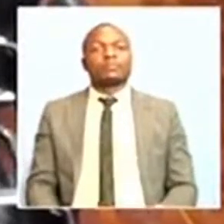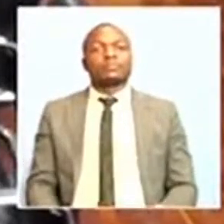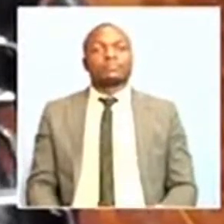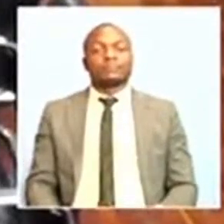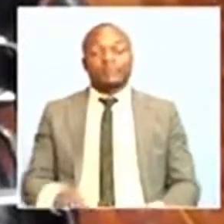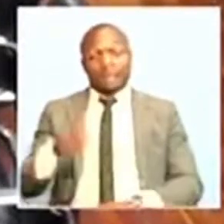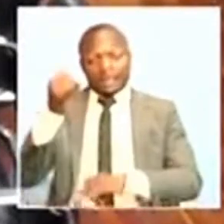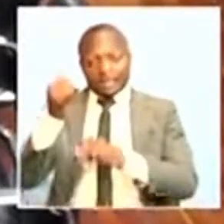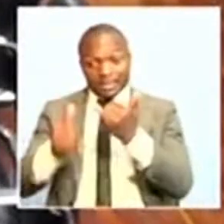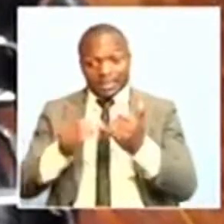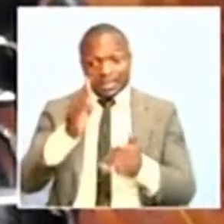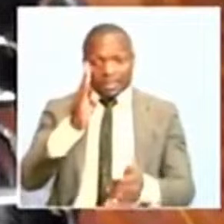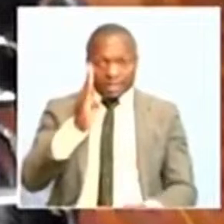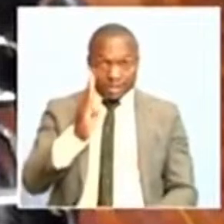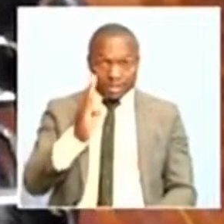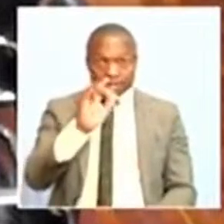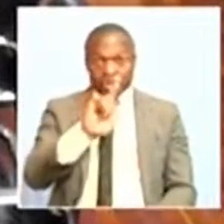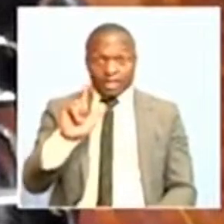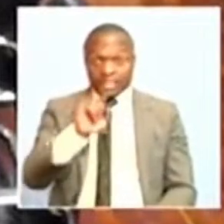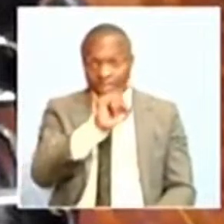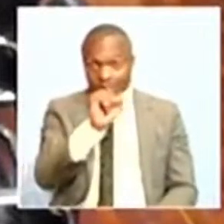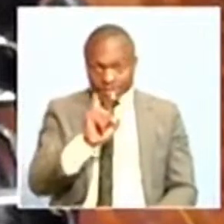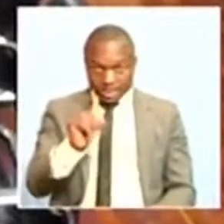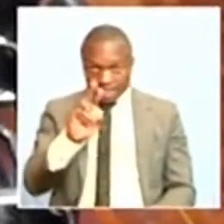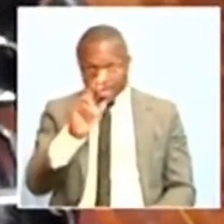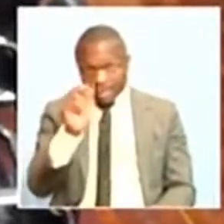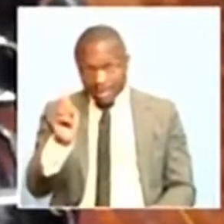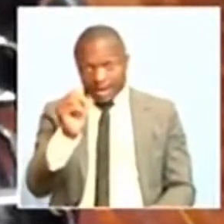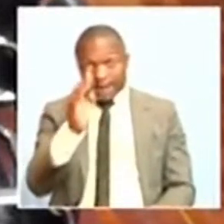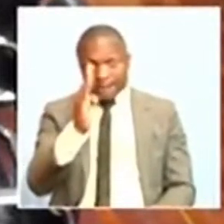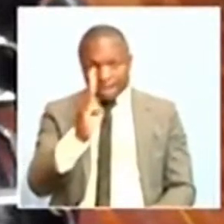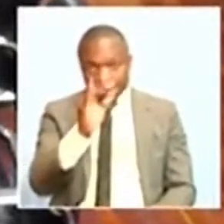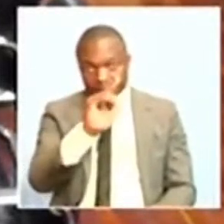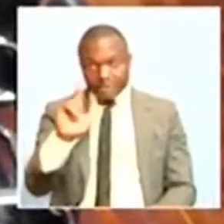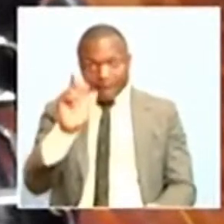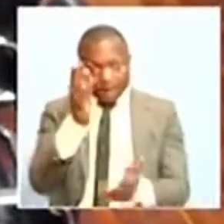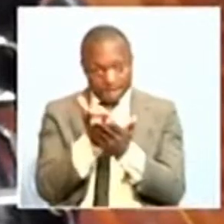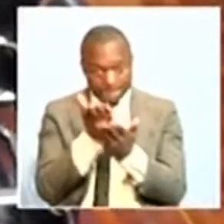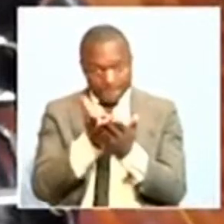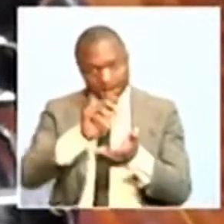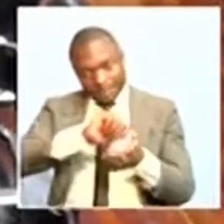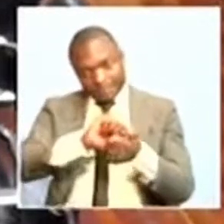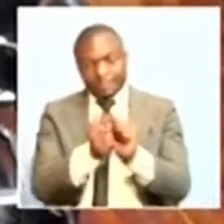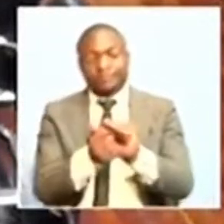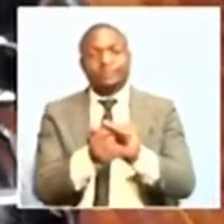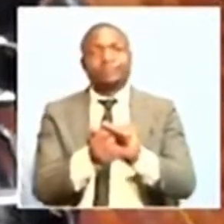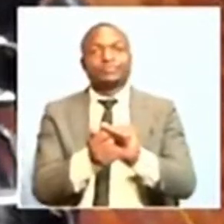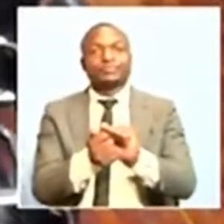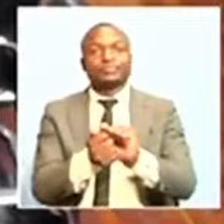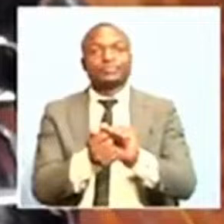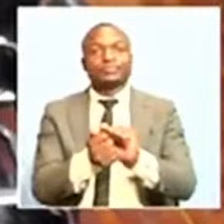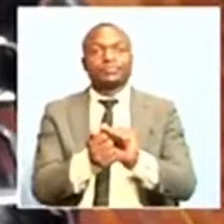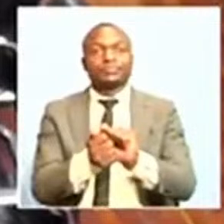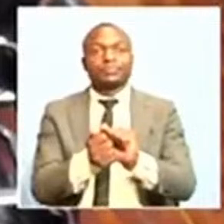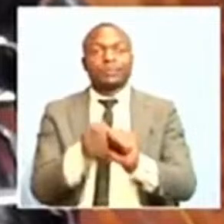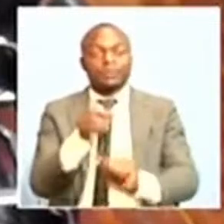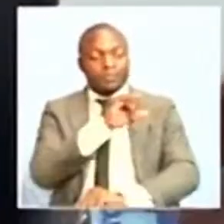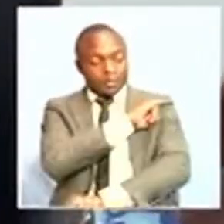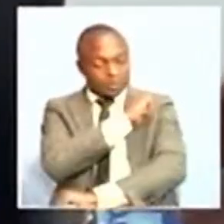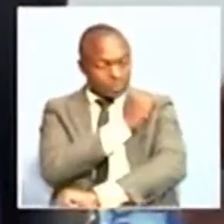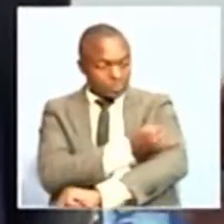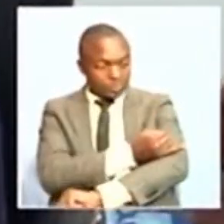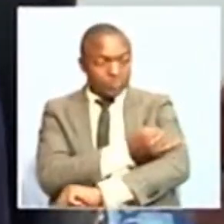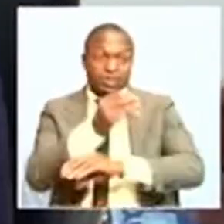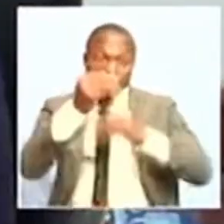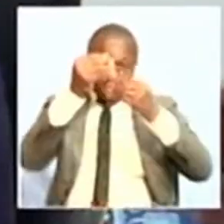The last bill is the Zambia Revenue Authority bill, which proposes an amendment regarding the immunity